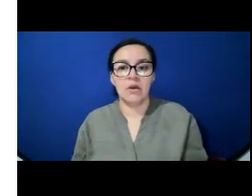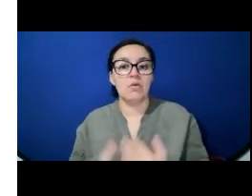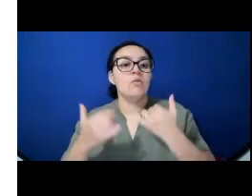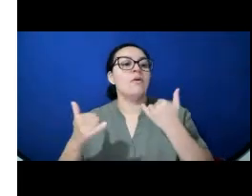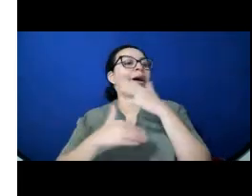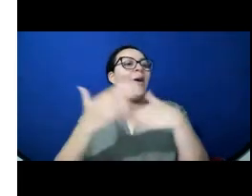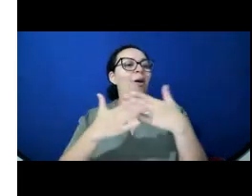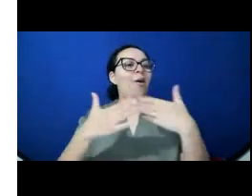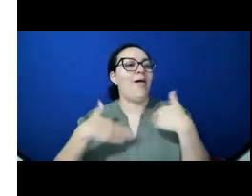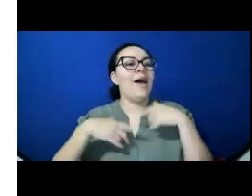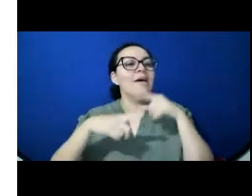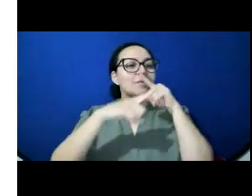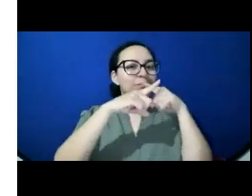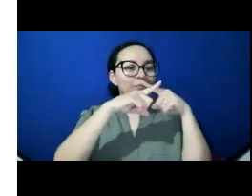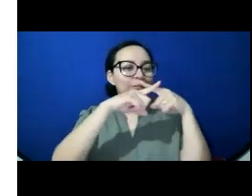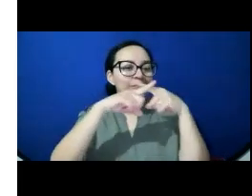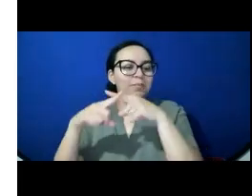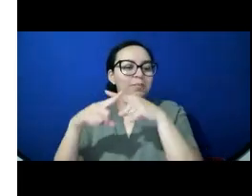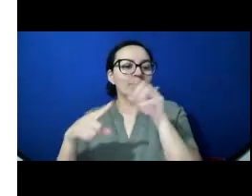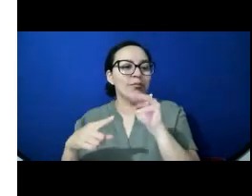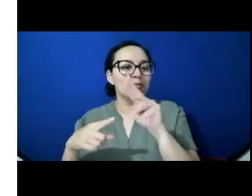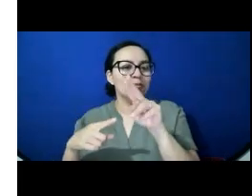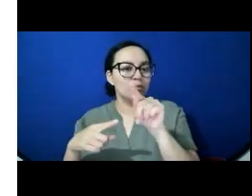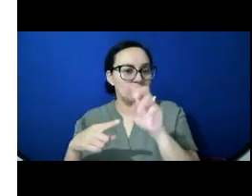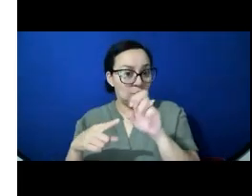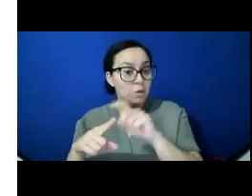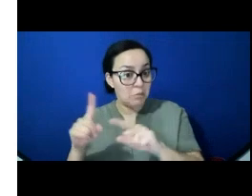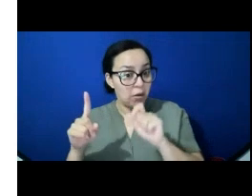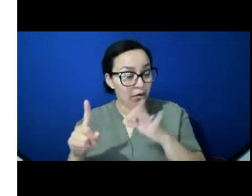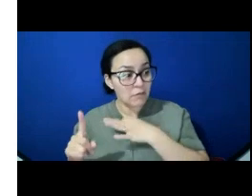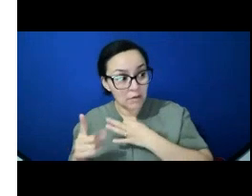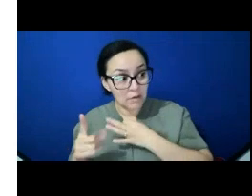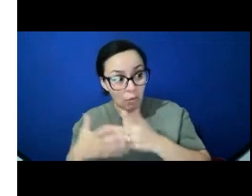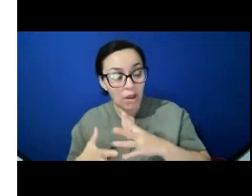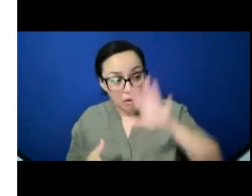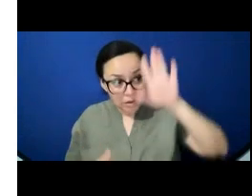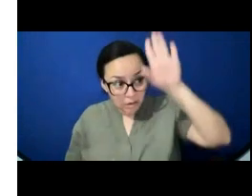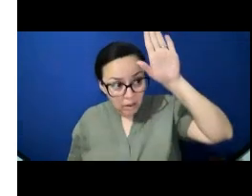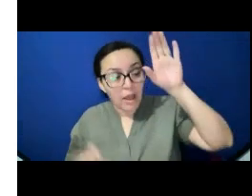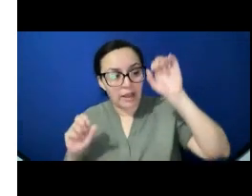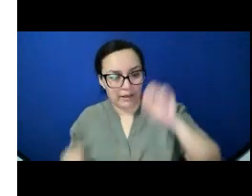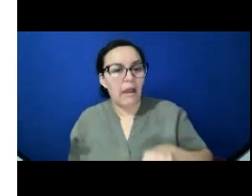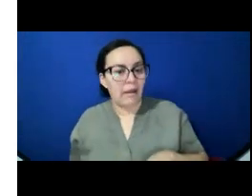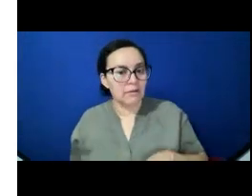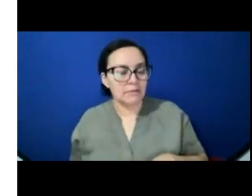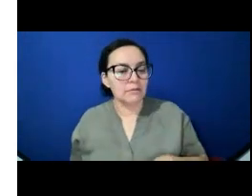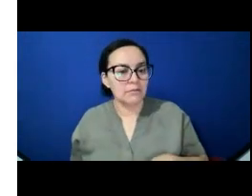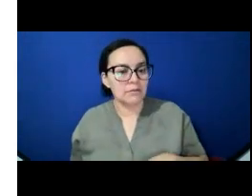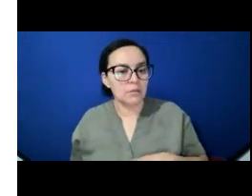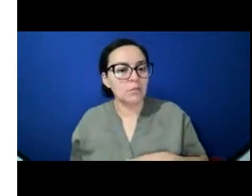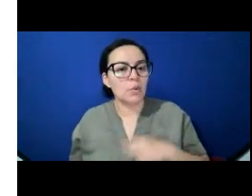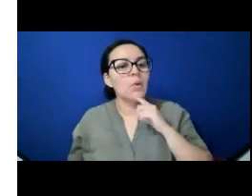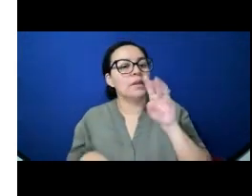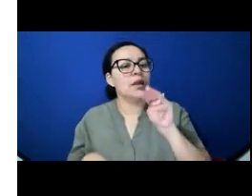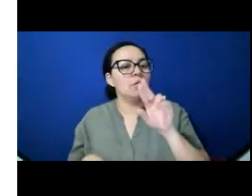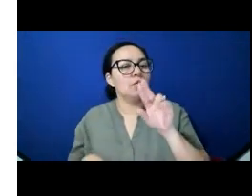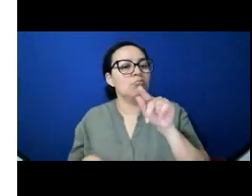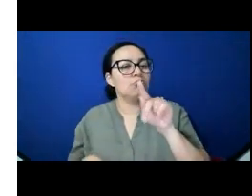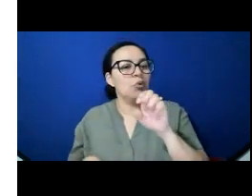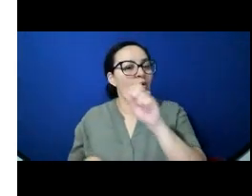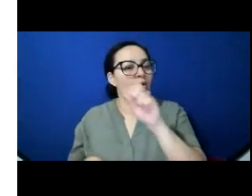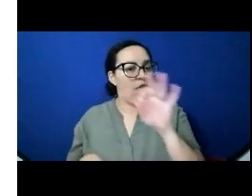microphone, please just raise your hand. We're going to open your microphone and you can talk and ask